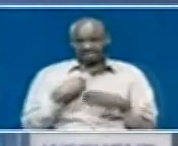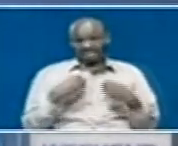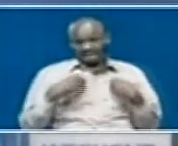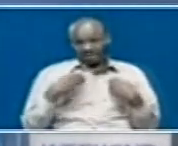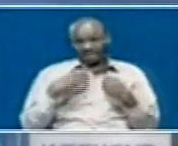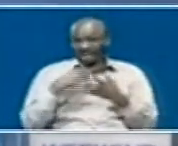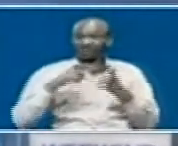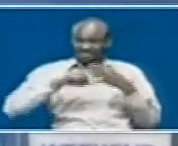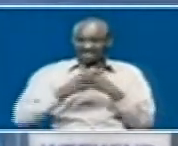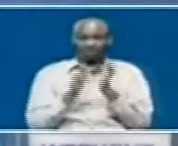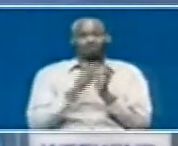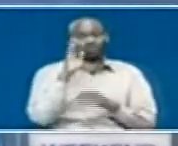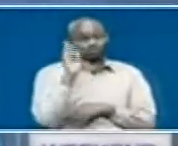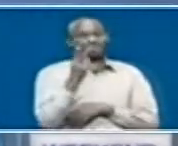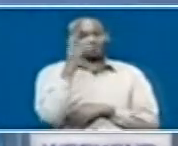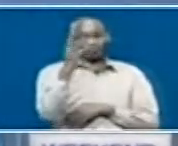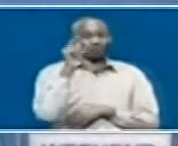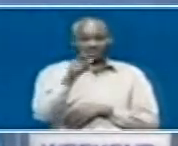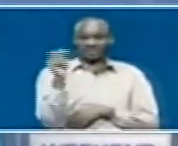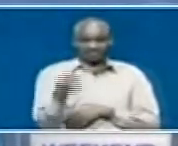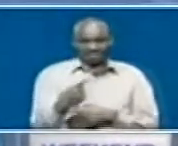to kick off on the 24th of this month.